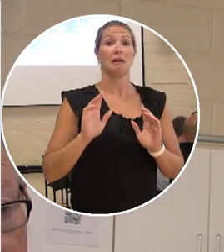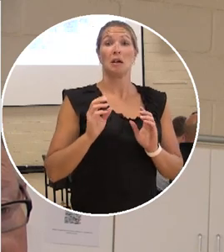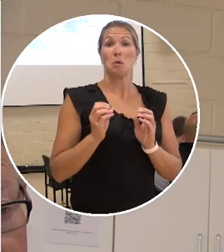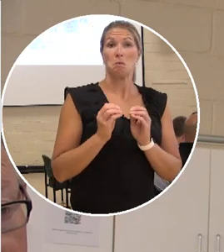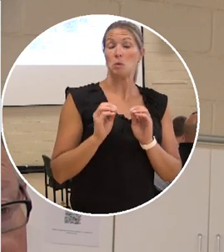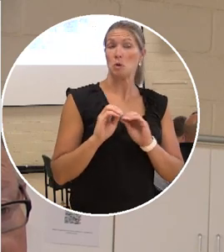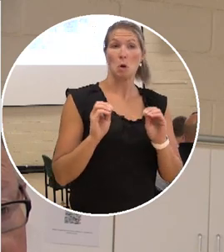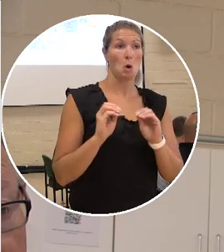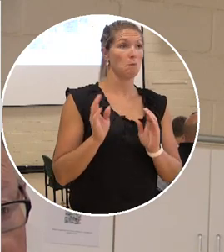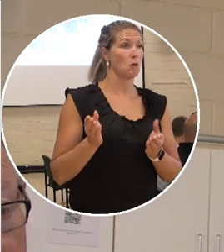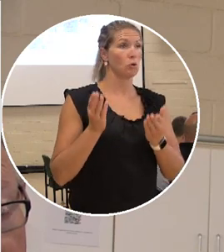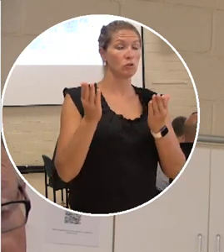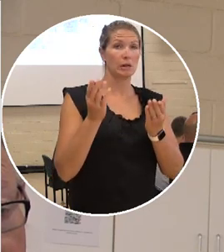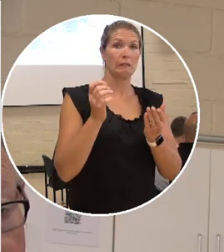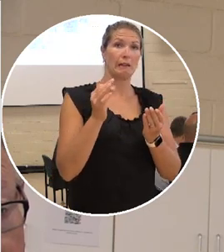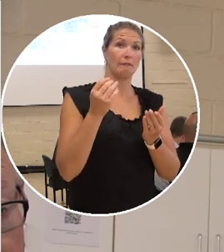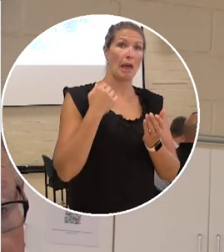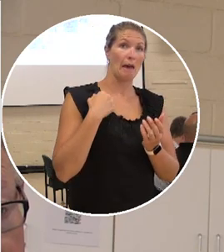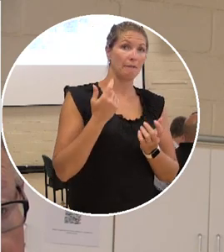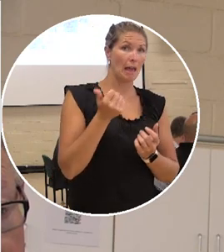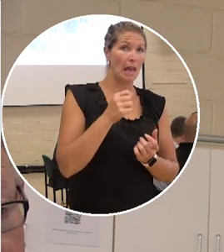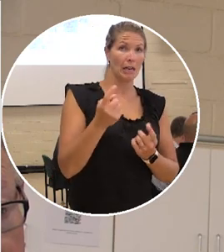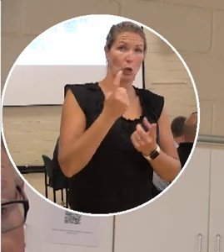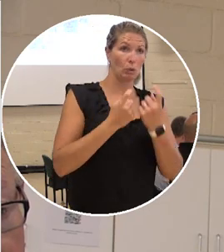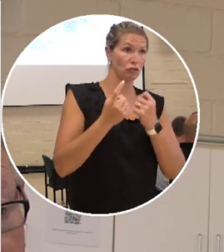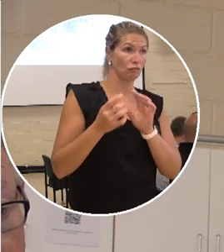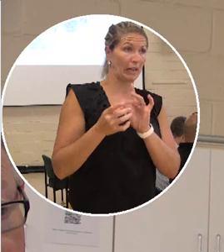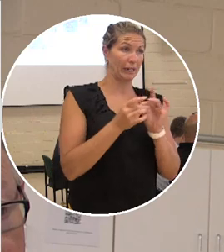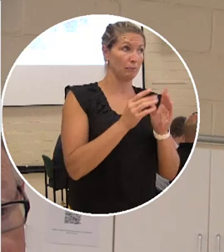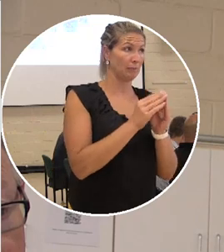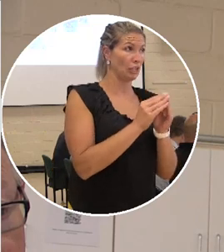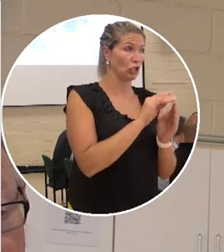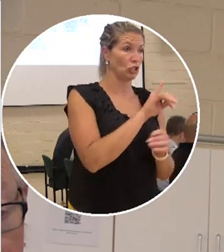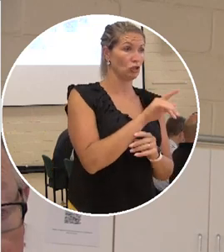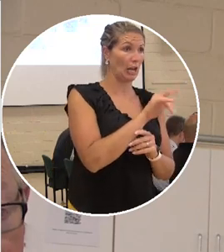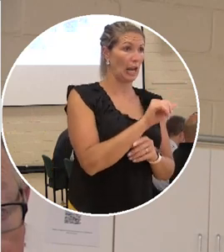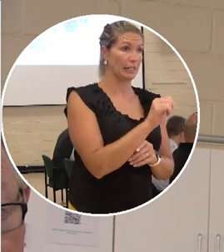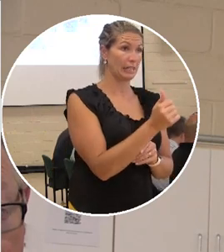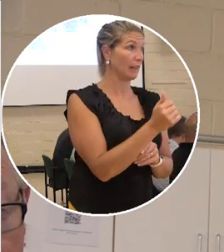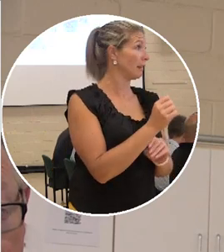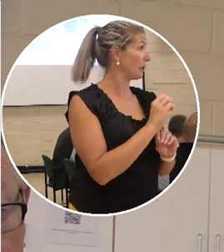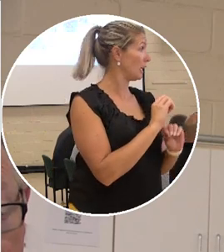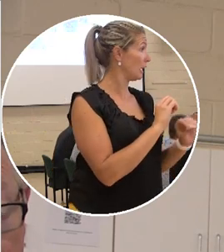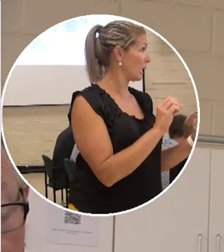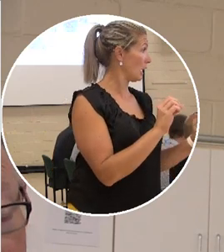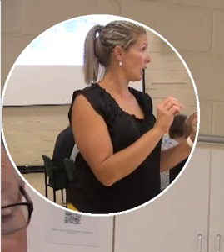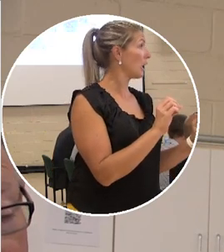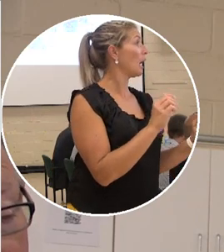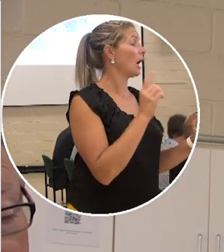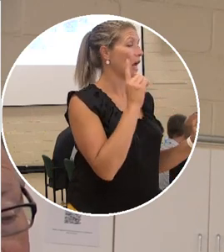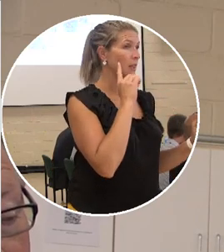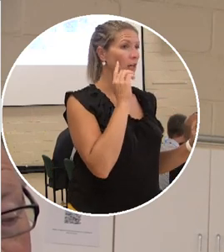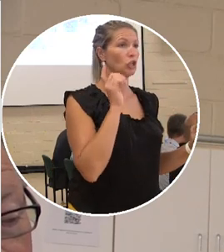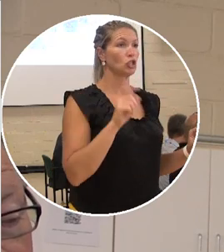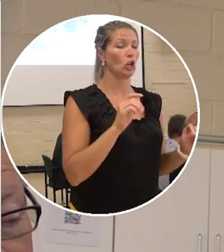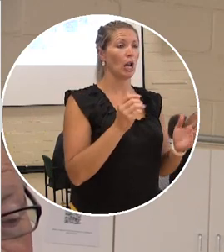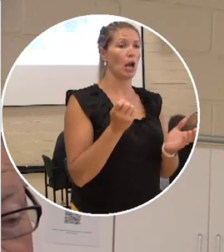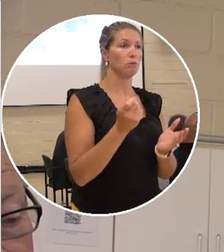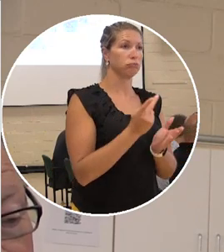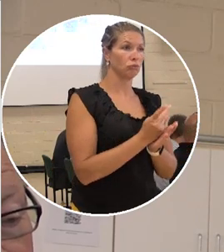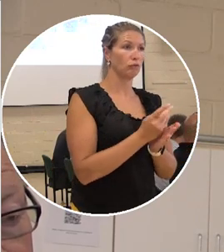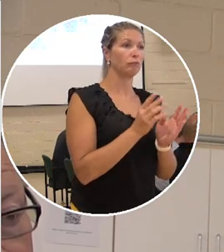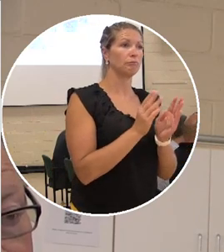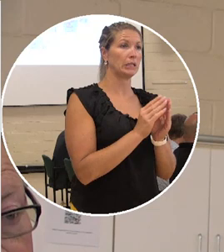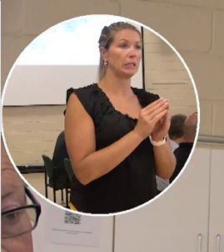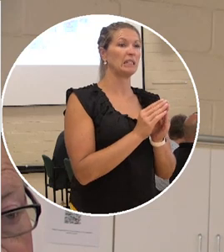the minutes of July 10th. Seeing none, I would move that the board approve the Executive Committee report of